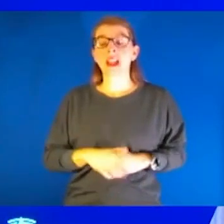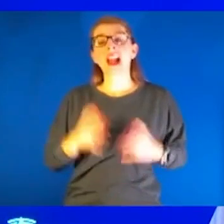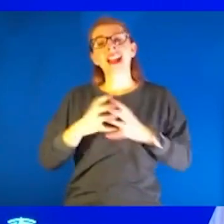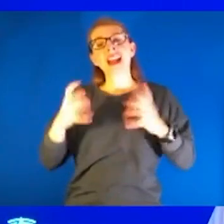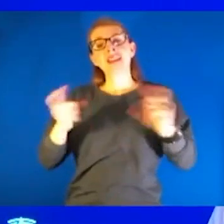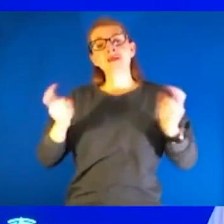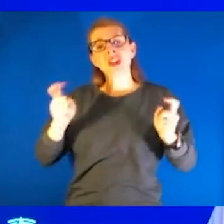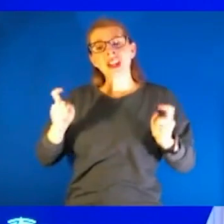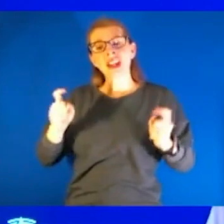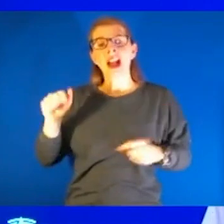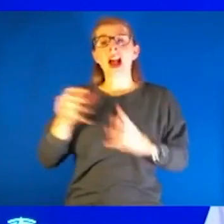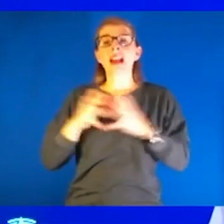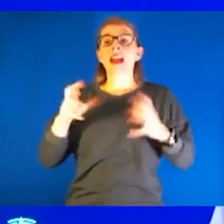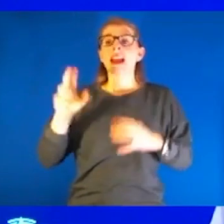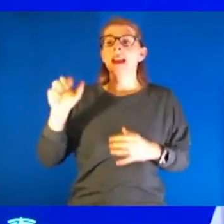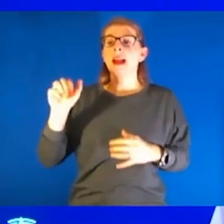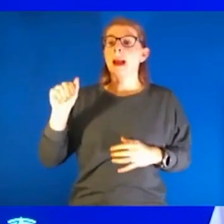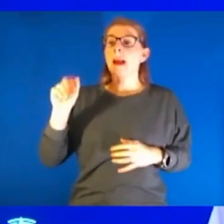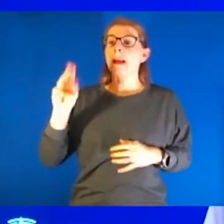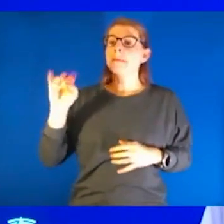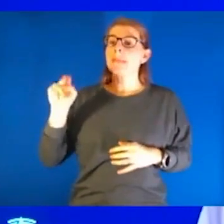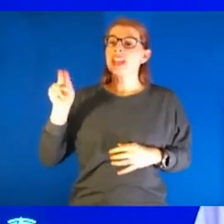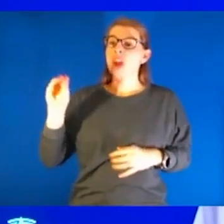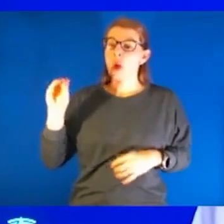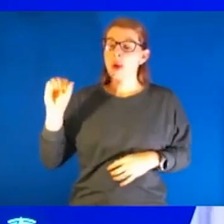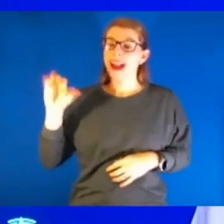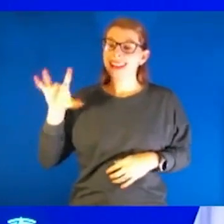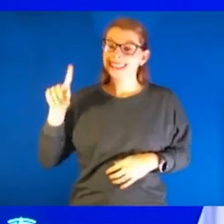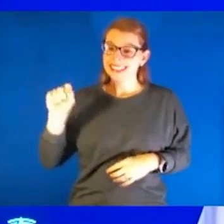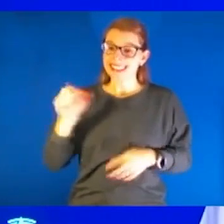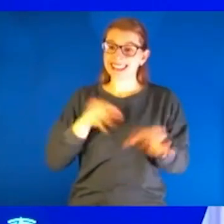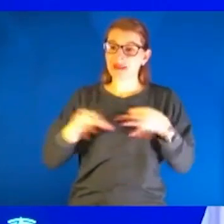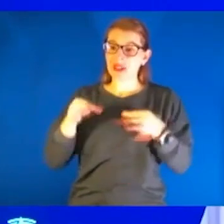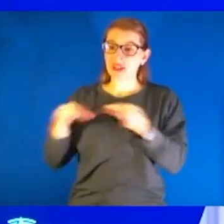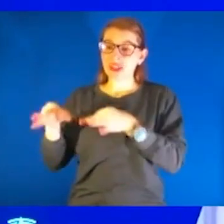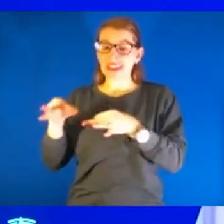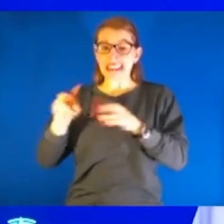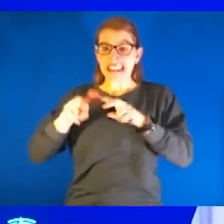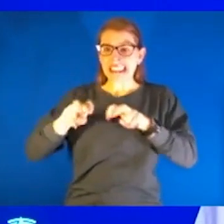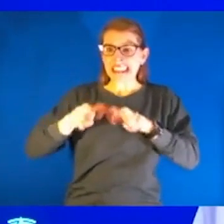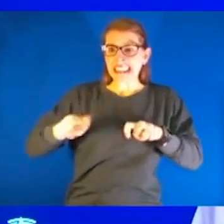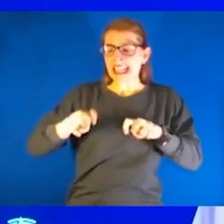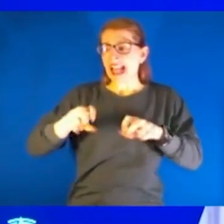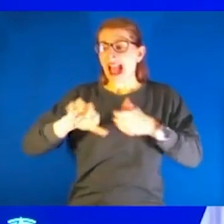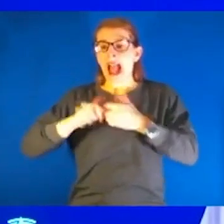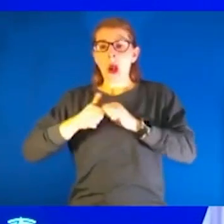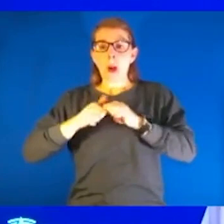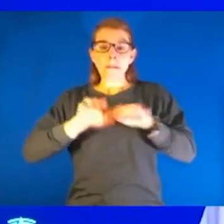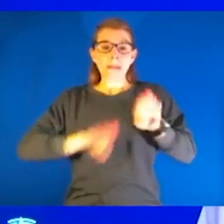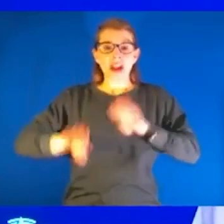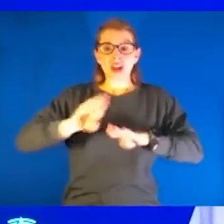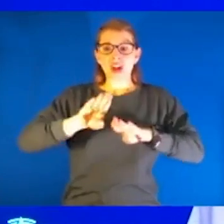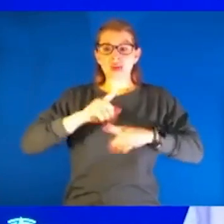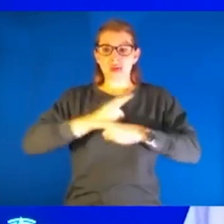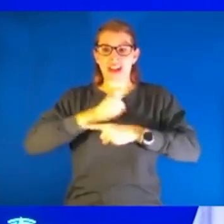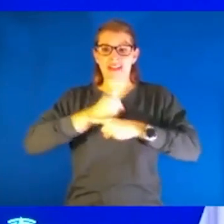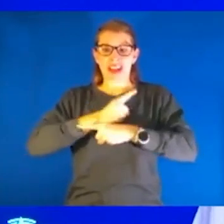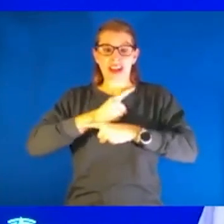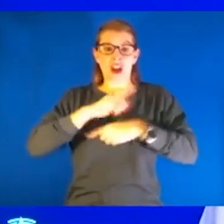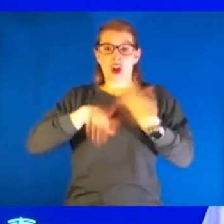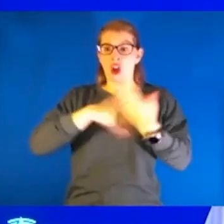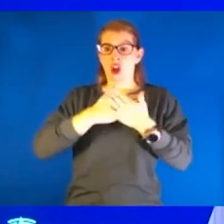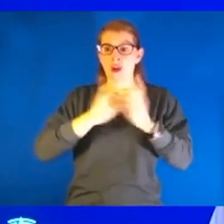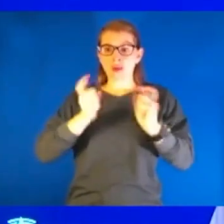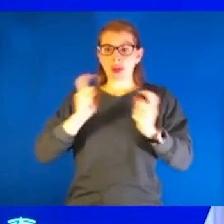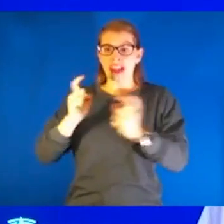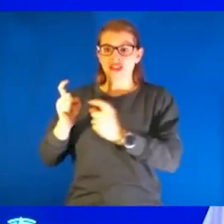amino acid substitutions. We really got to see and find out how biologically relevant are all of these mutations, and that will